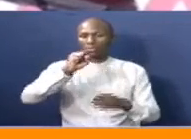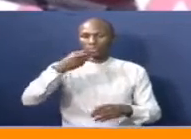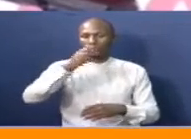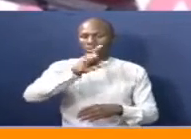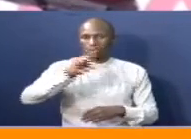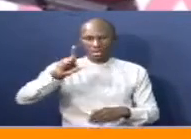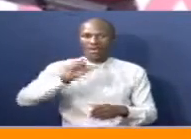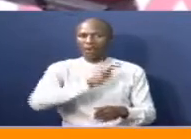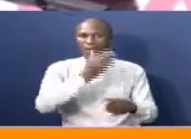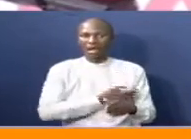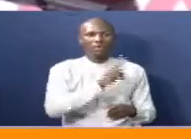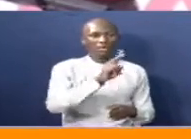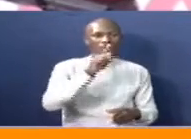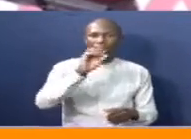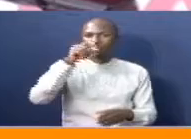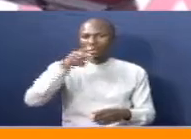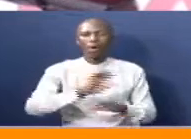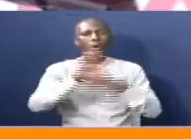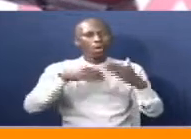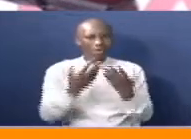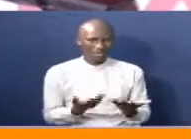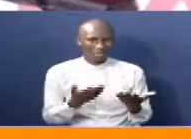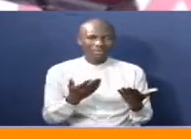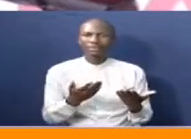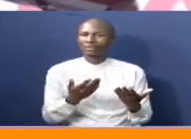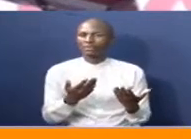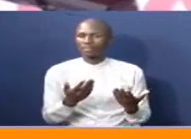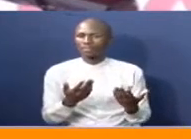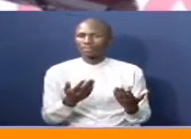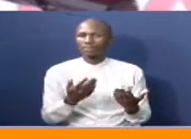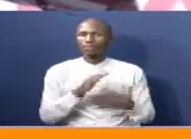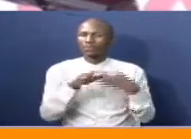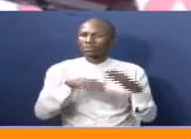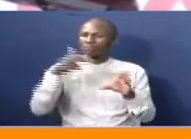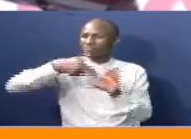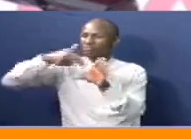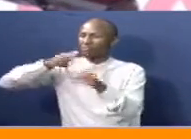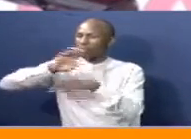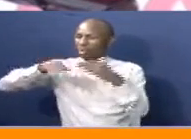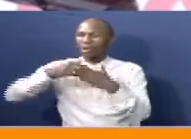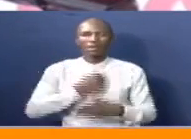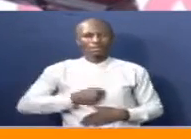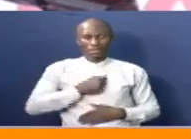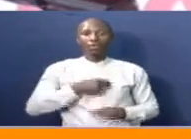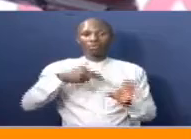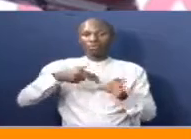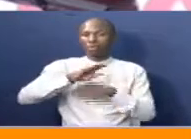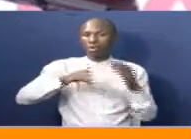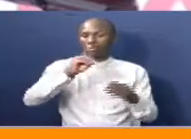V-Power, Shell Fuel Safe, unleaded, and Fuel Safe unleaded diesel. Sorry, Fuel Safe